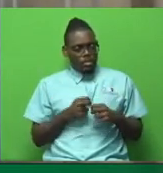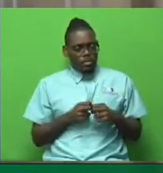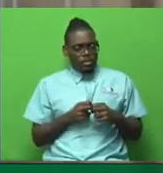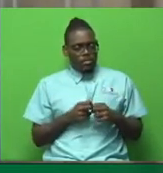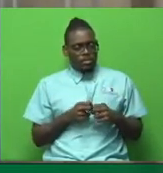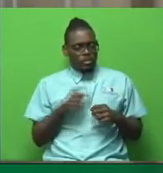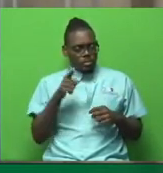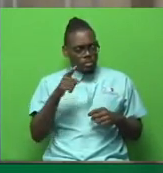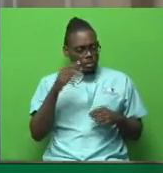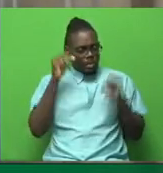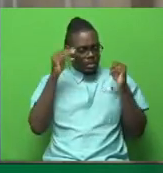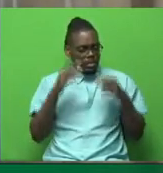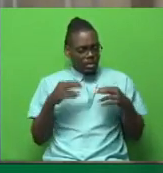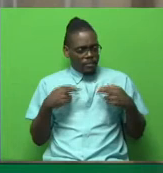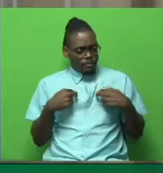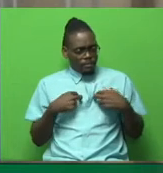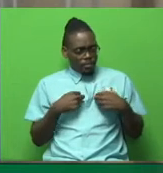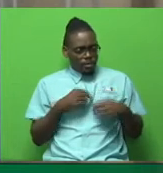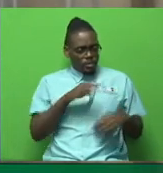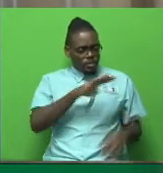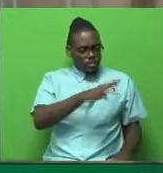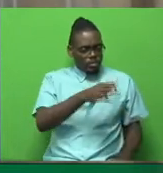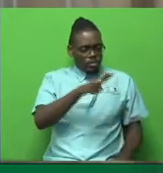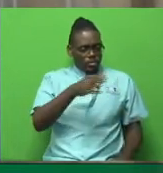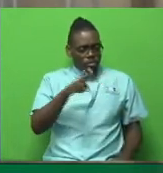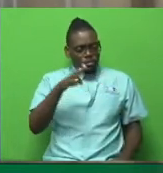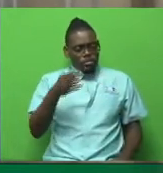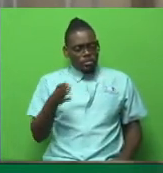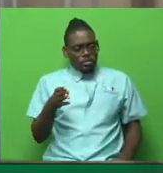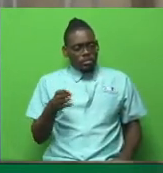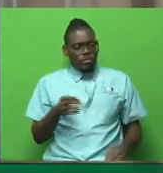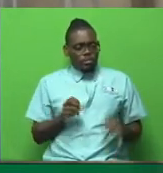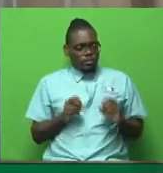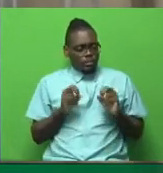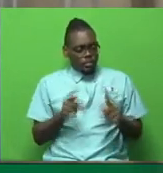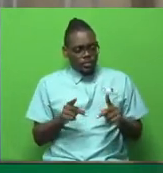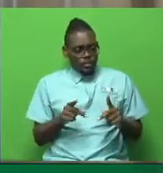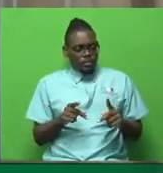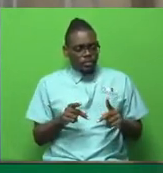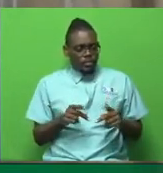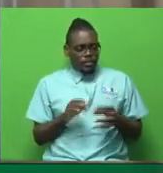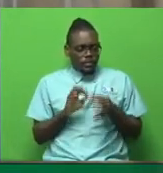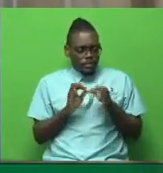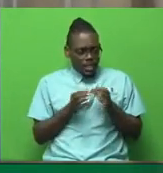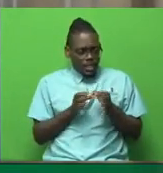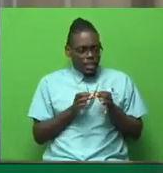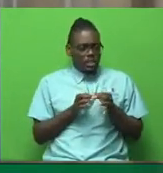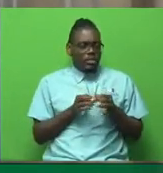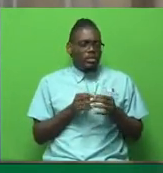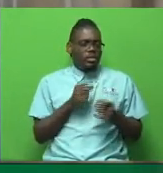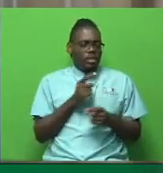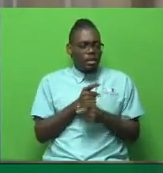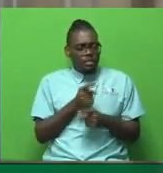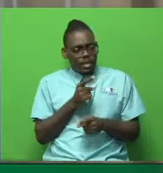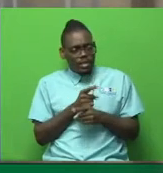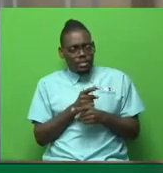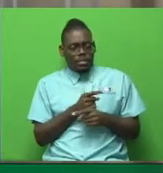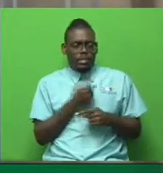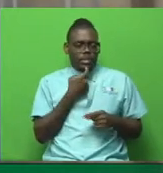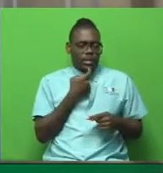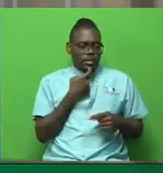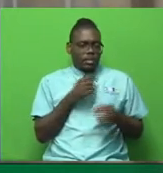to correct his blunder they have not none of the members that spoke today